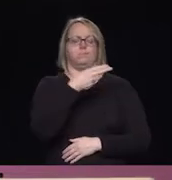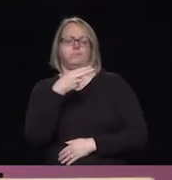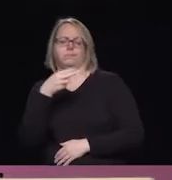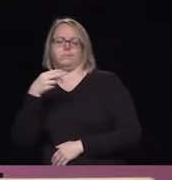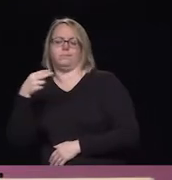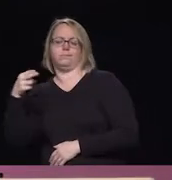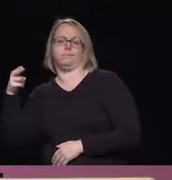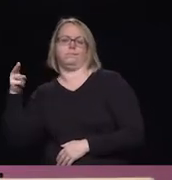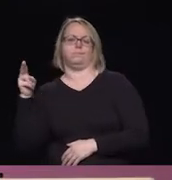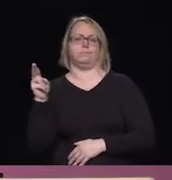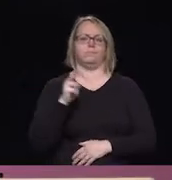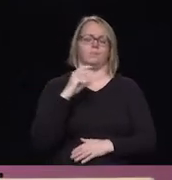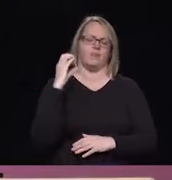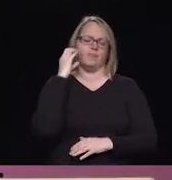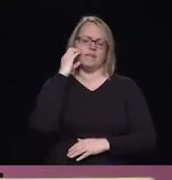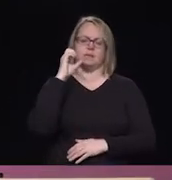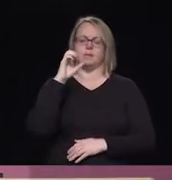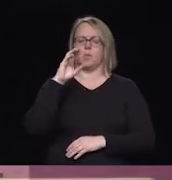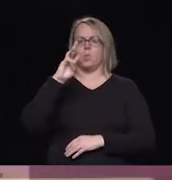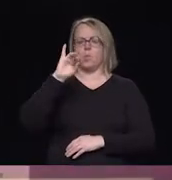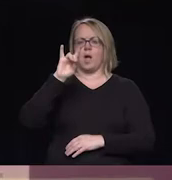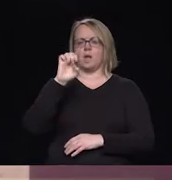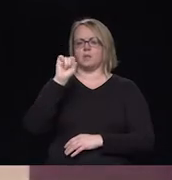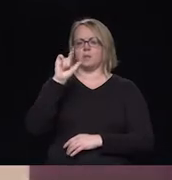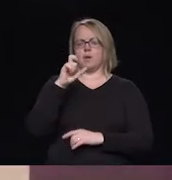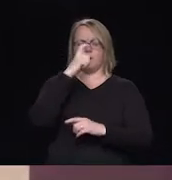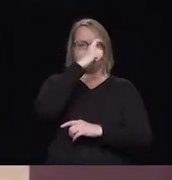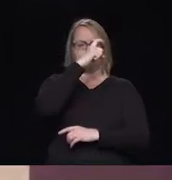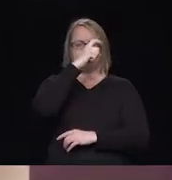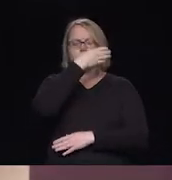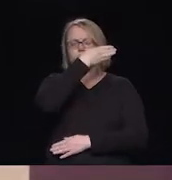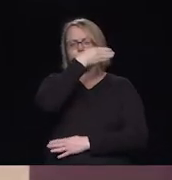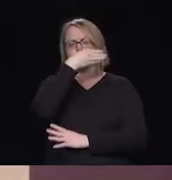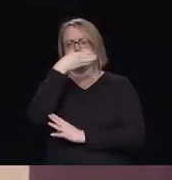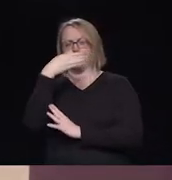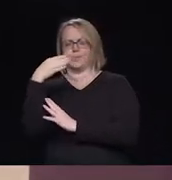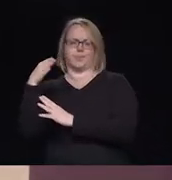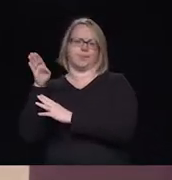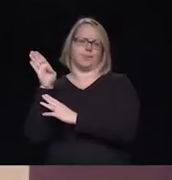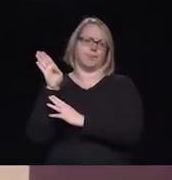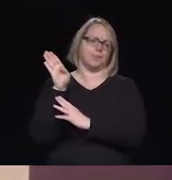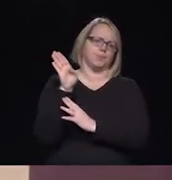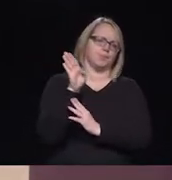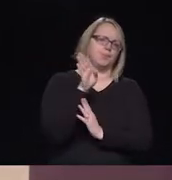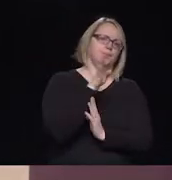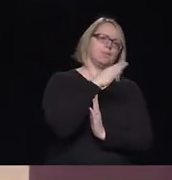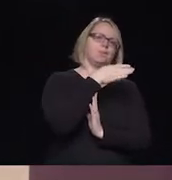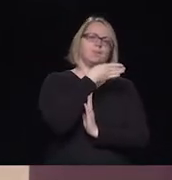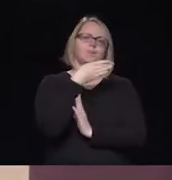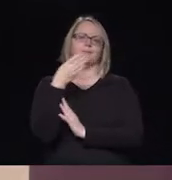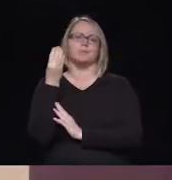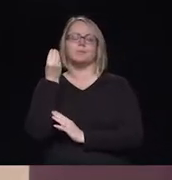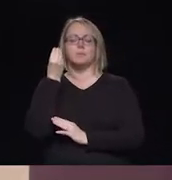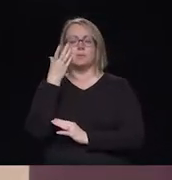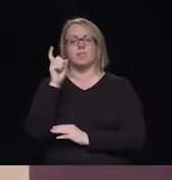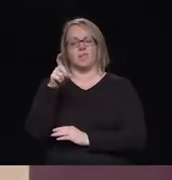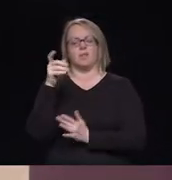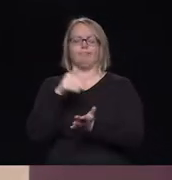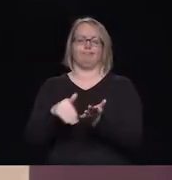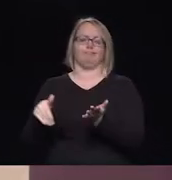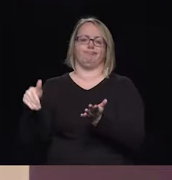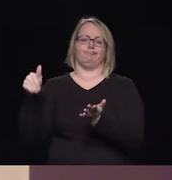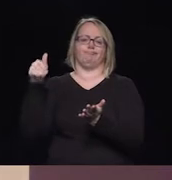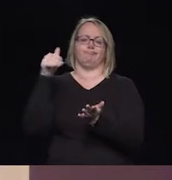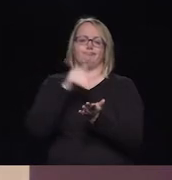wide side. I'm going to go all the way up to the edge. Back and forth. Maybe five to ten